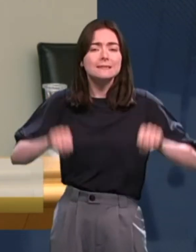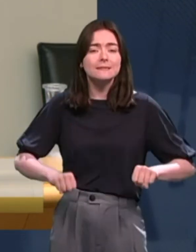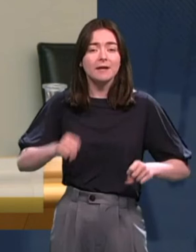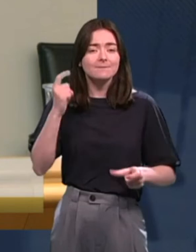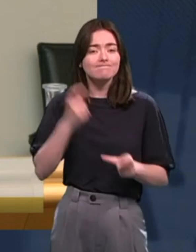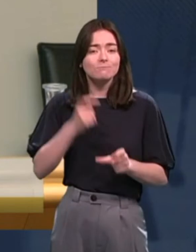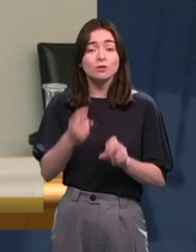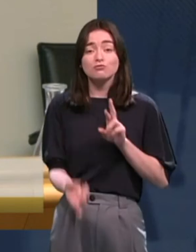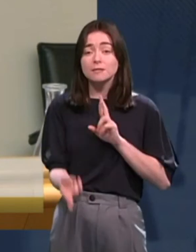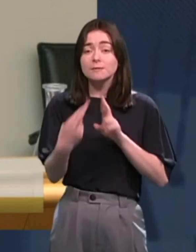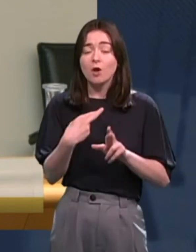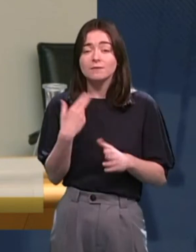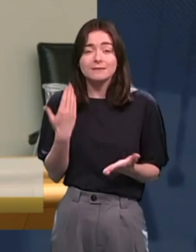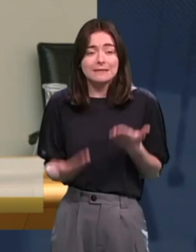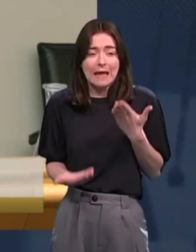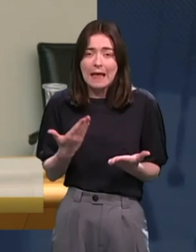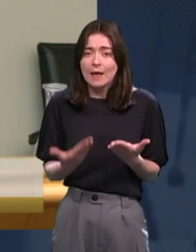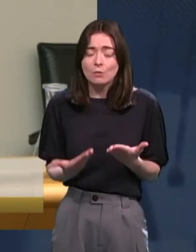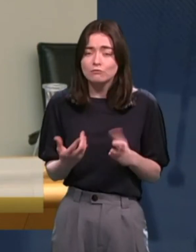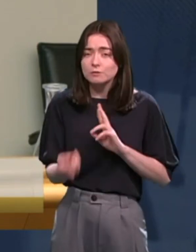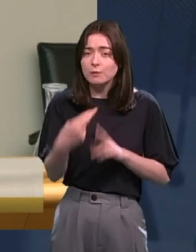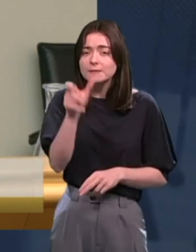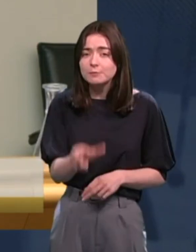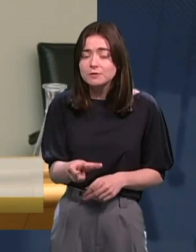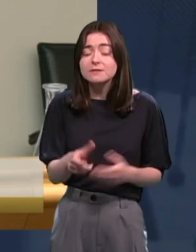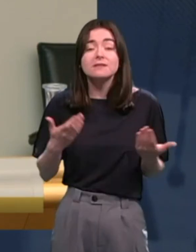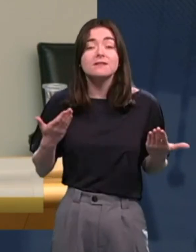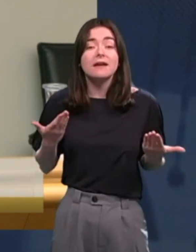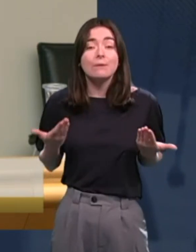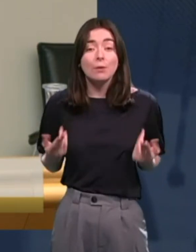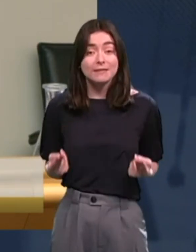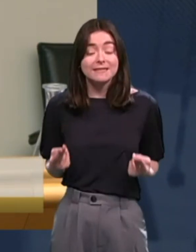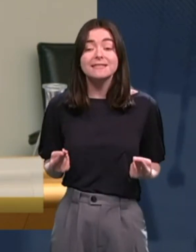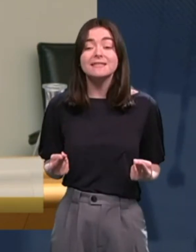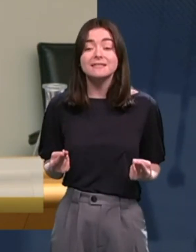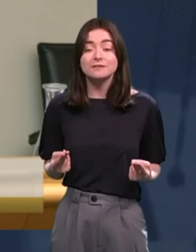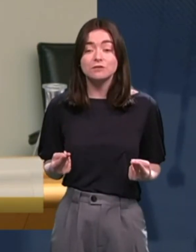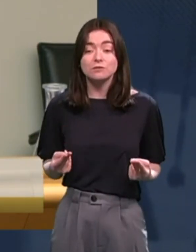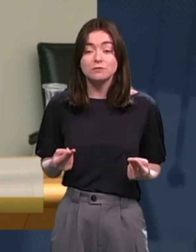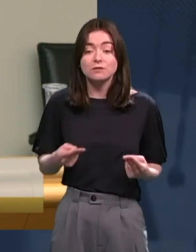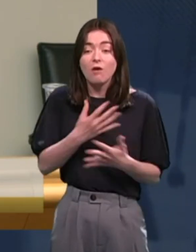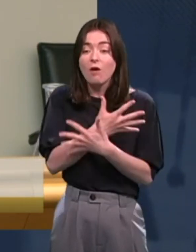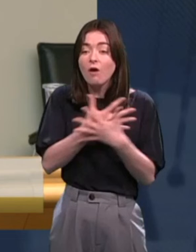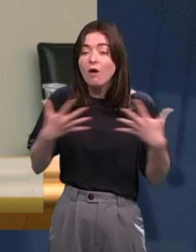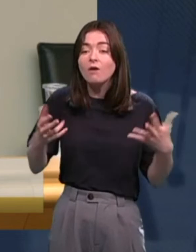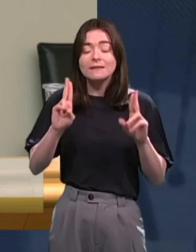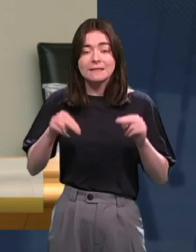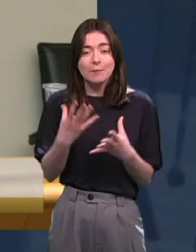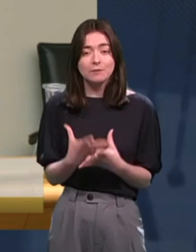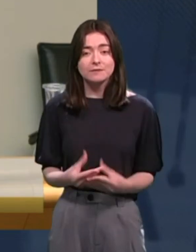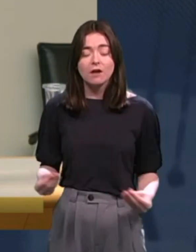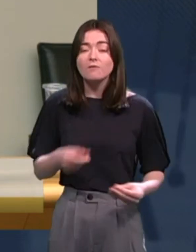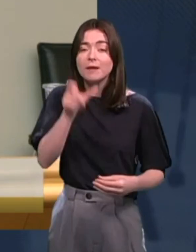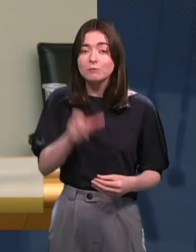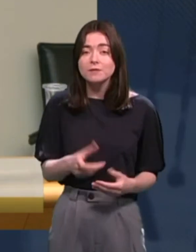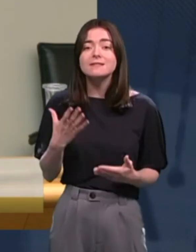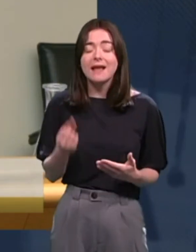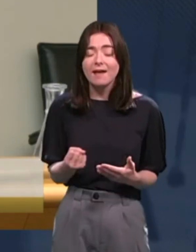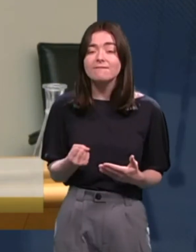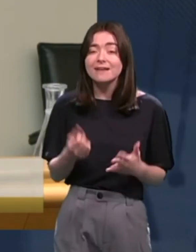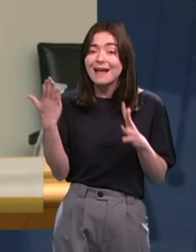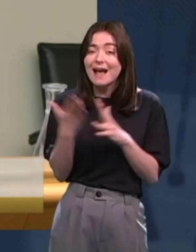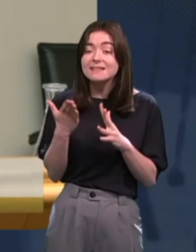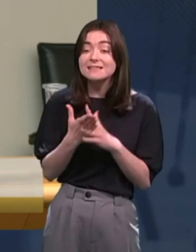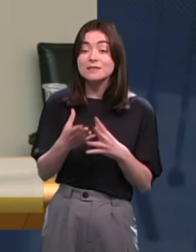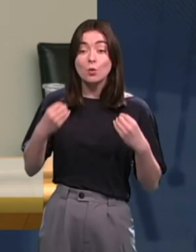responses to people and too rigid, and actually what we need to be, all of those things can be solved by people having access to their own budget and